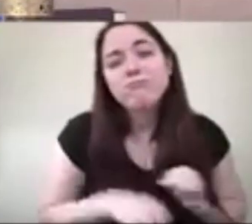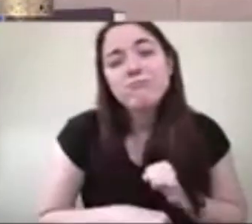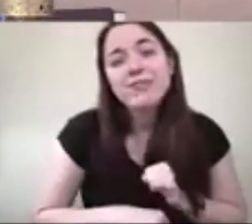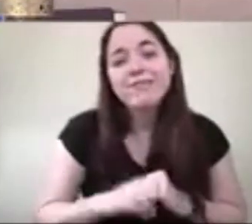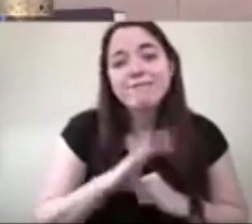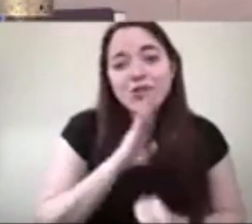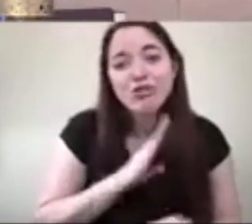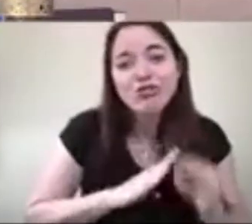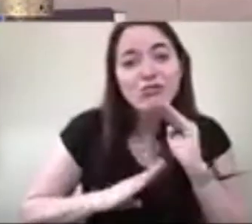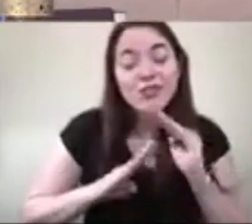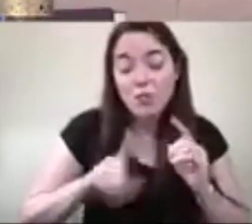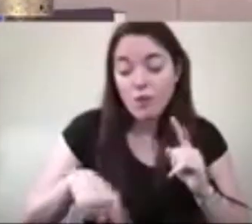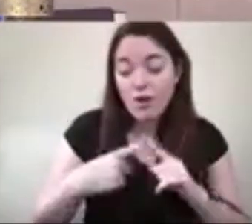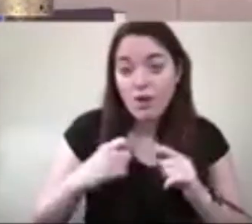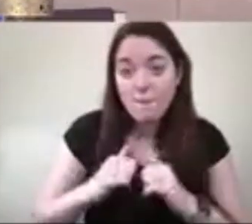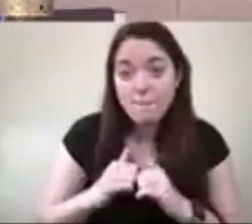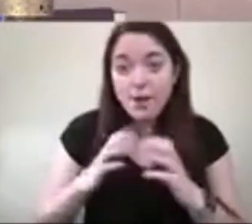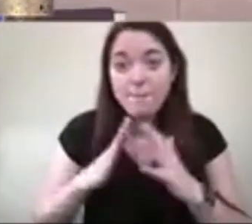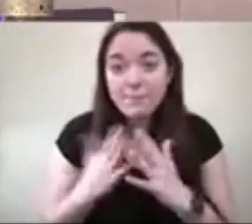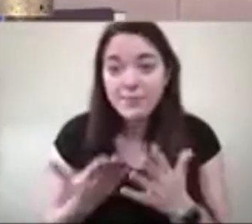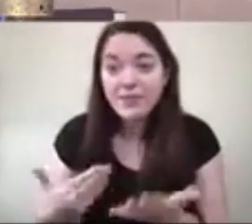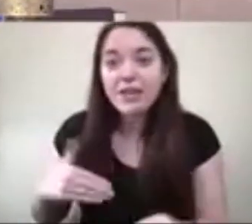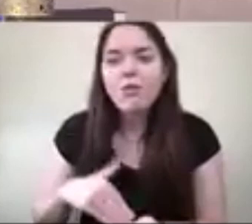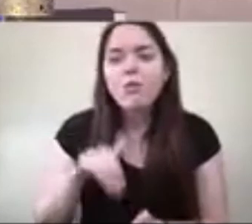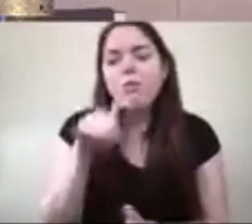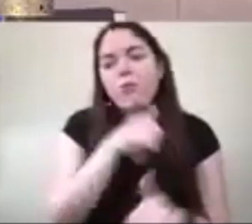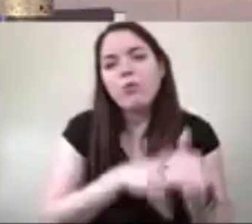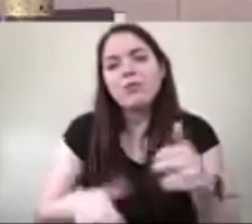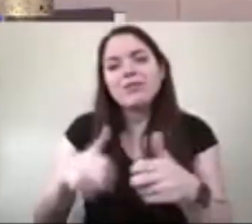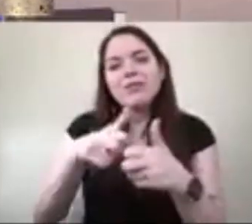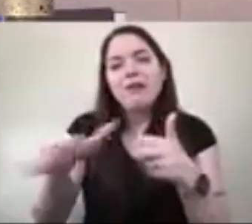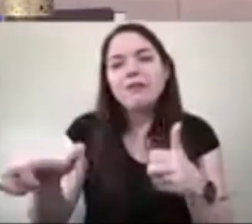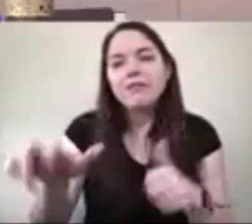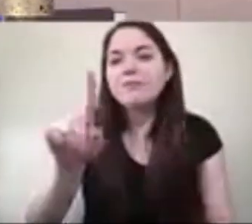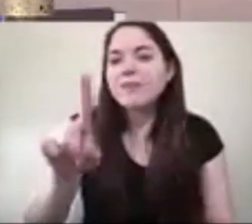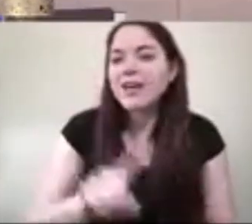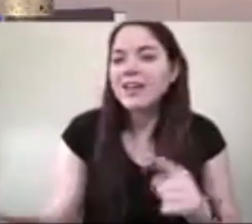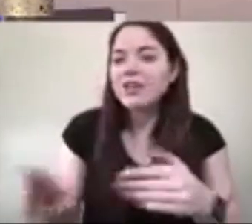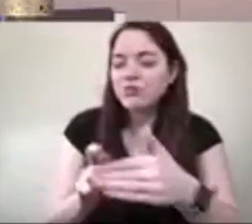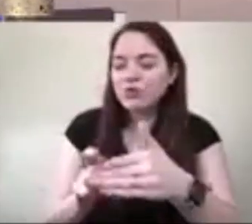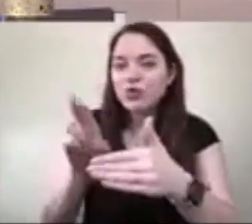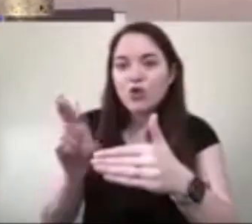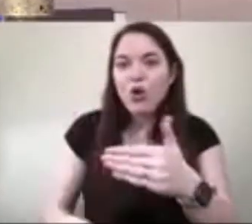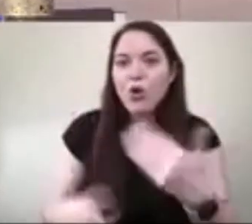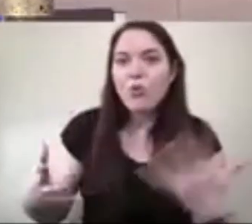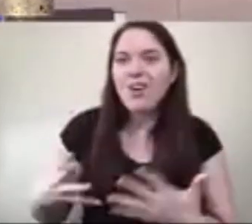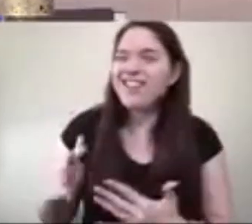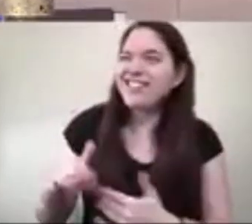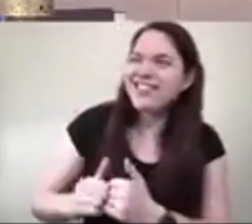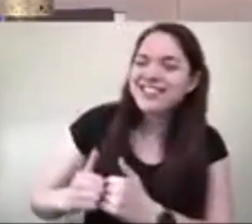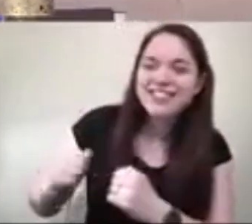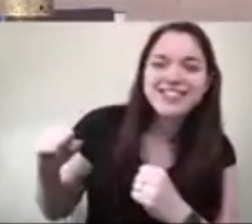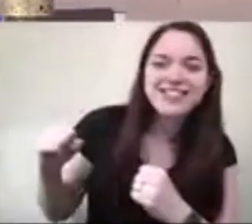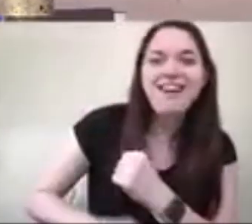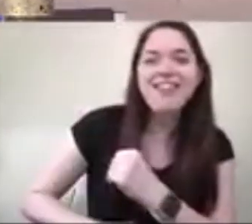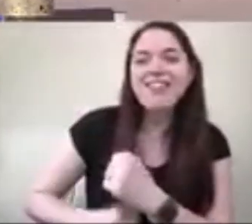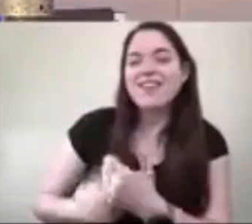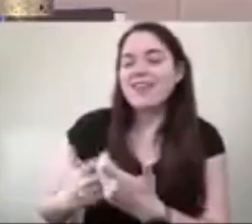was challenging. In the end, I found that the solid foundation of rock